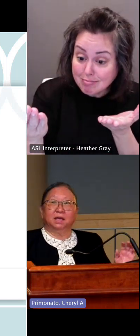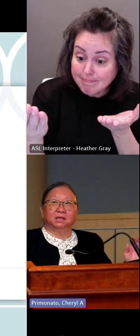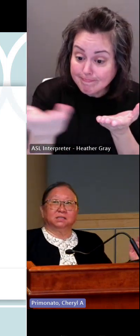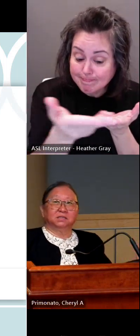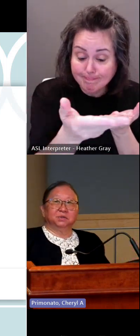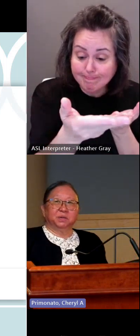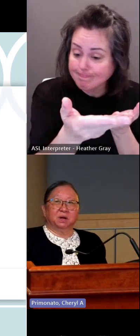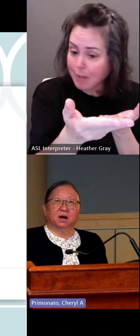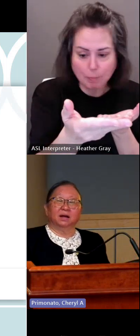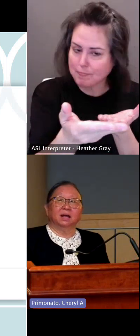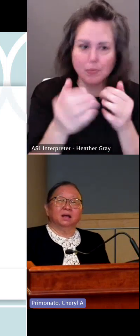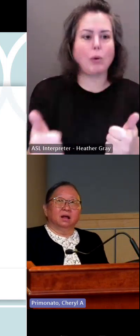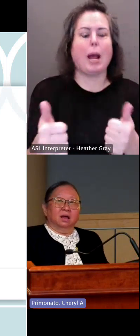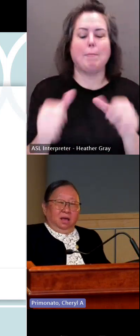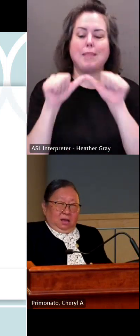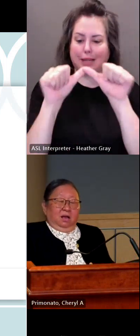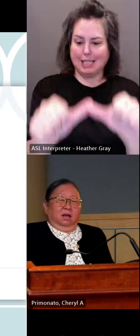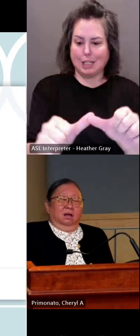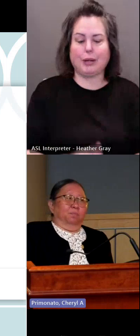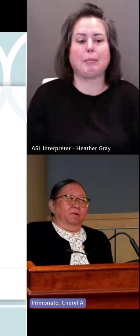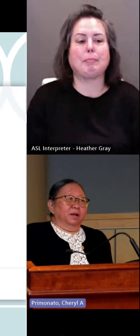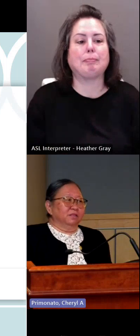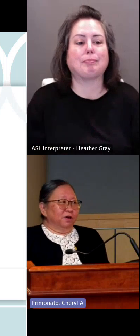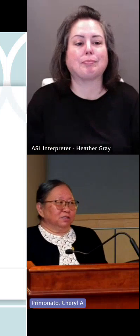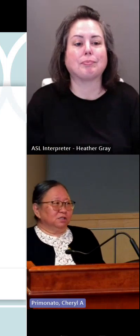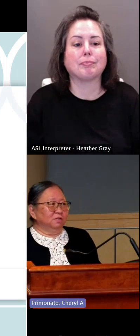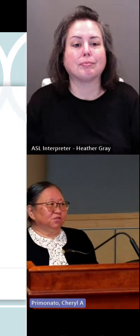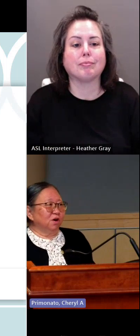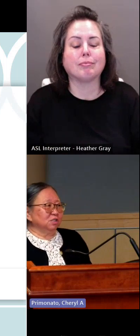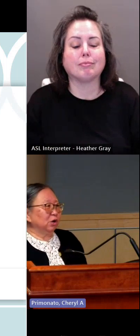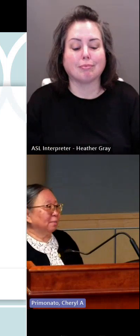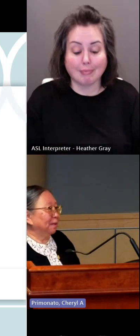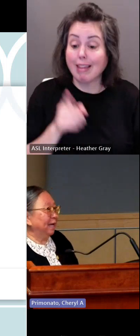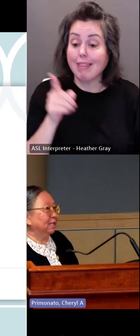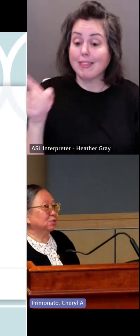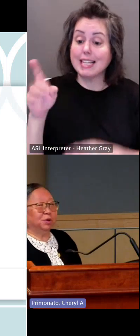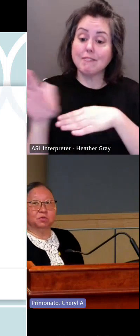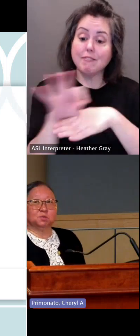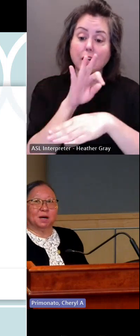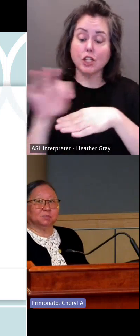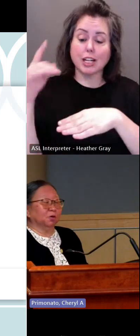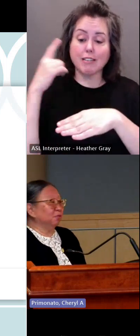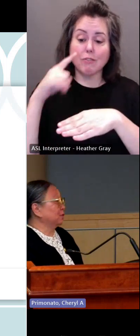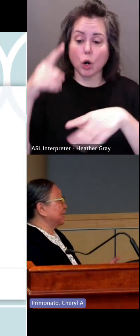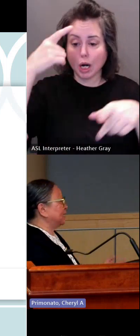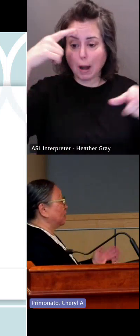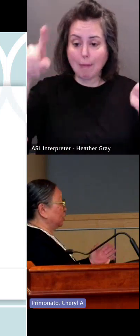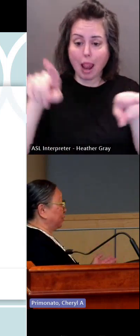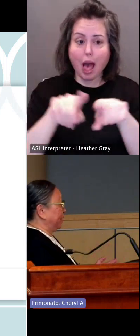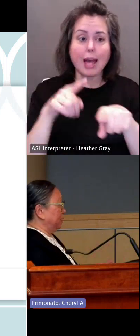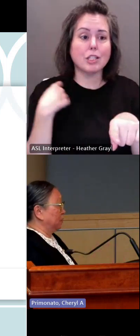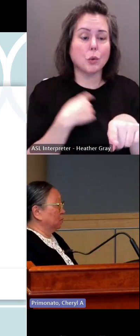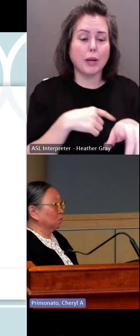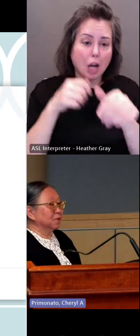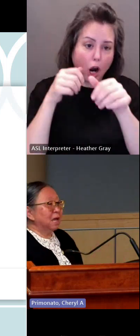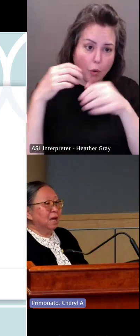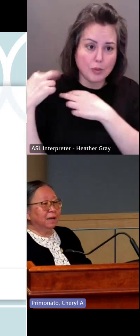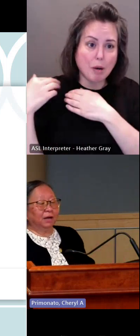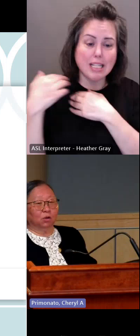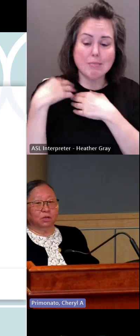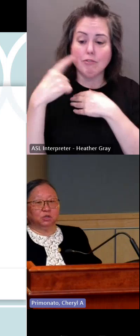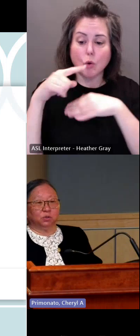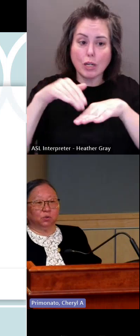Okay, continuing on. Another function as far as our compliance, we are responsible for setting our training